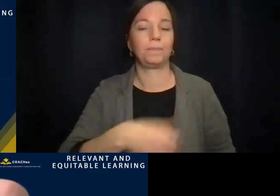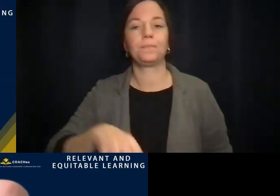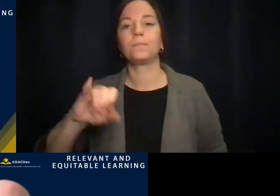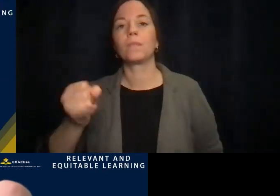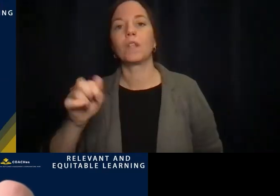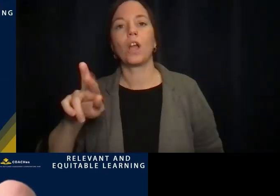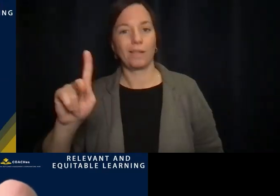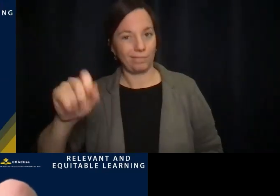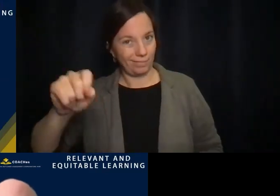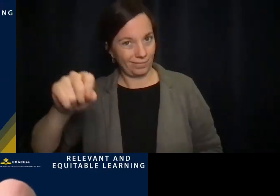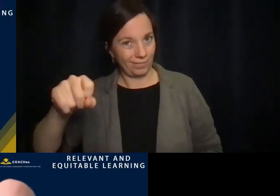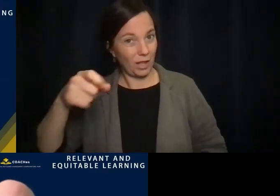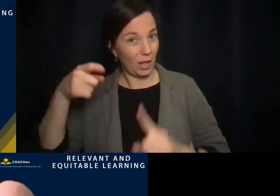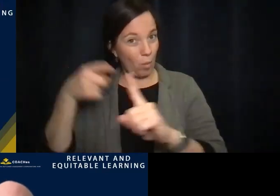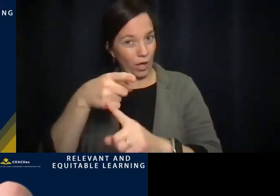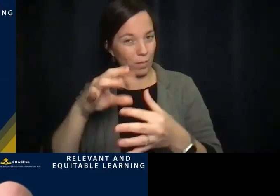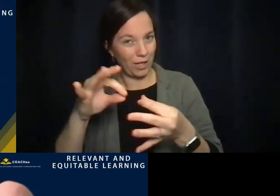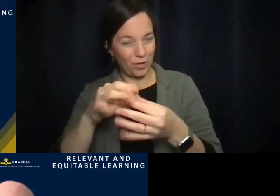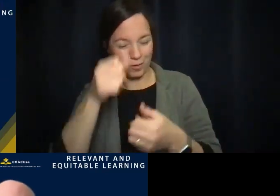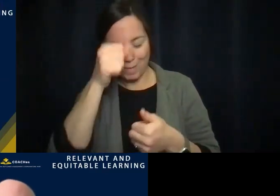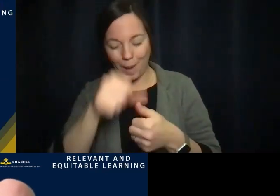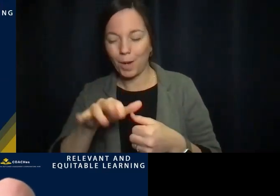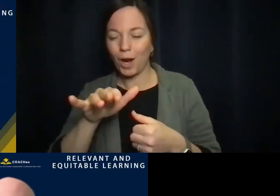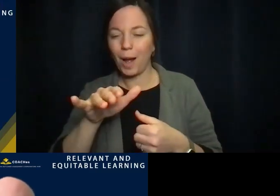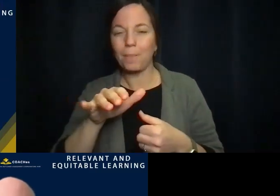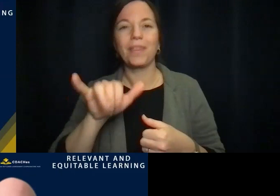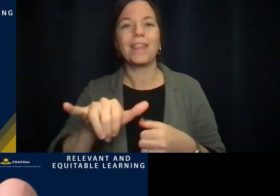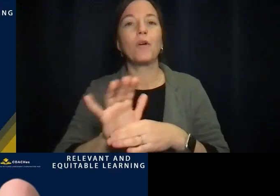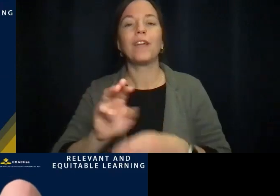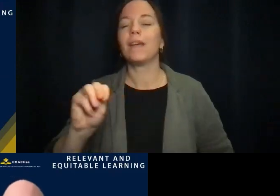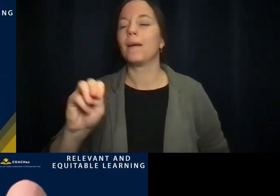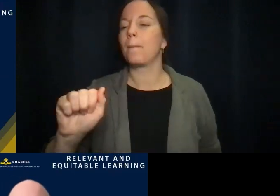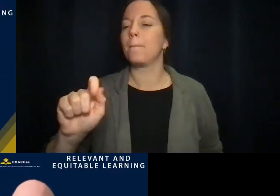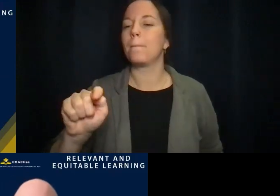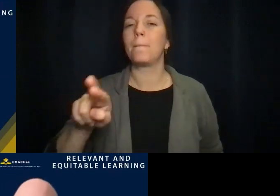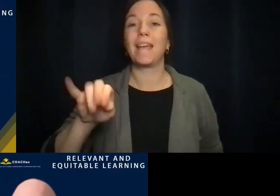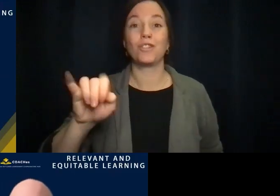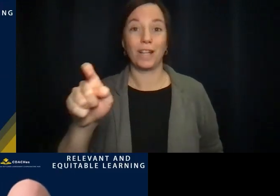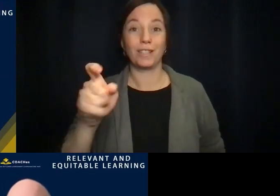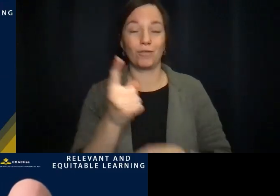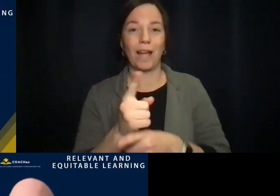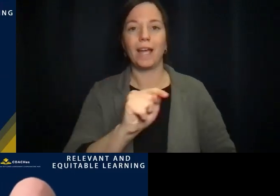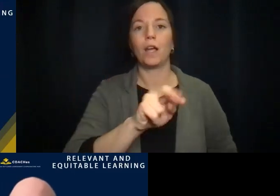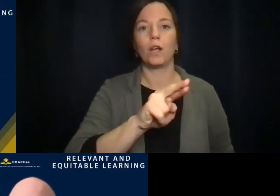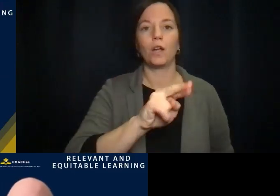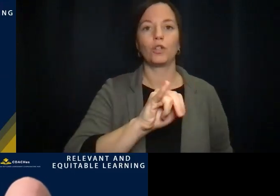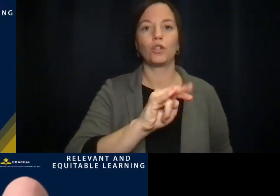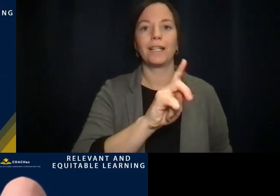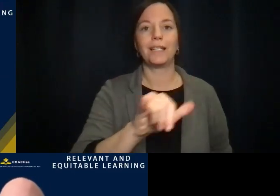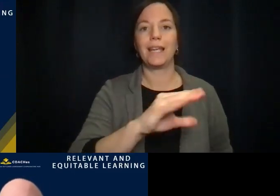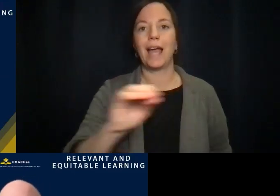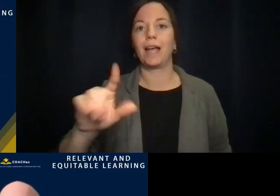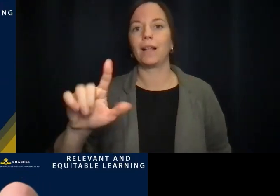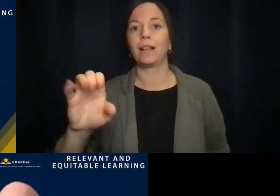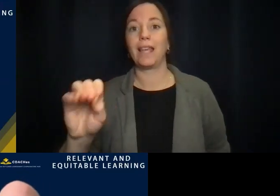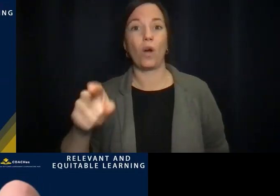you mentioned is, you remember the movie Matrix, right? When Trinity and Neo have to fly a helicopter and they don't know